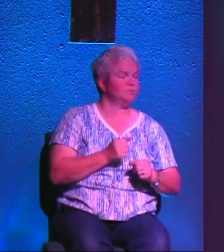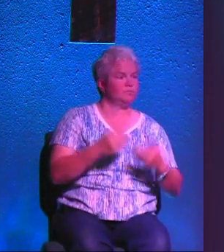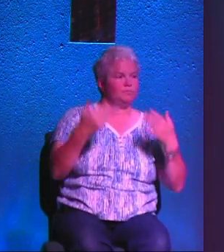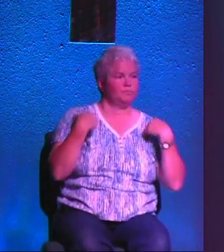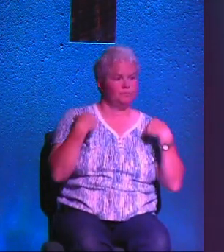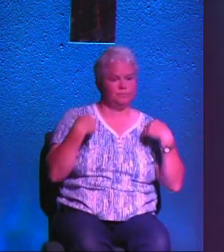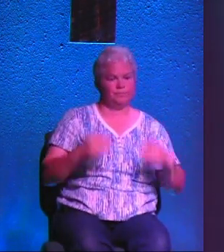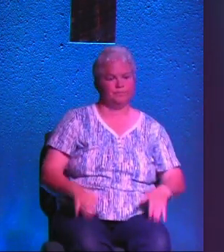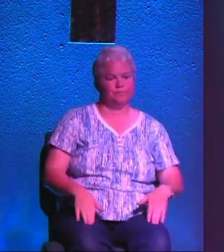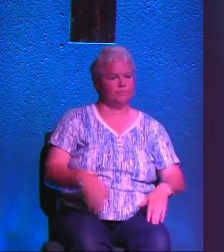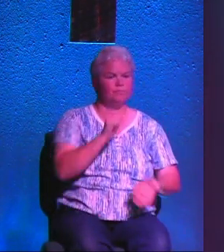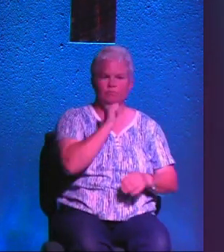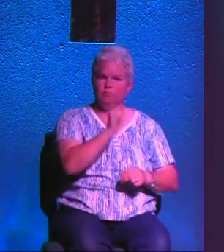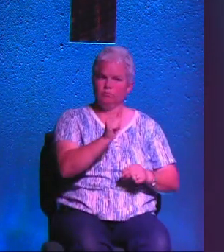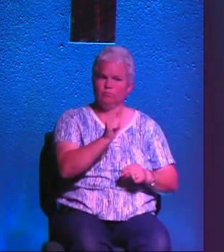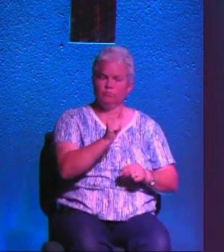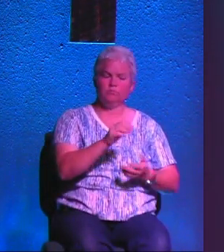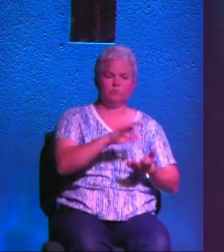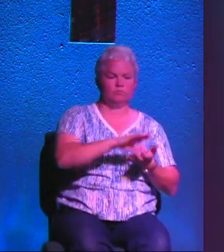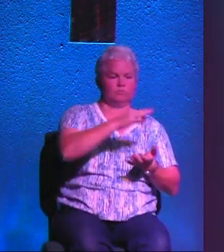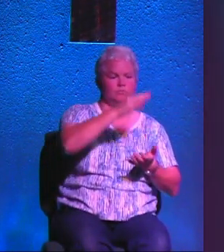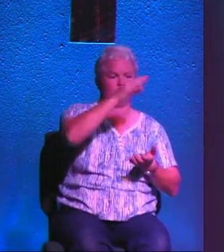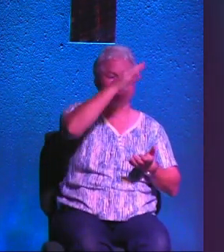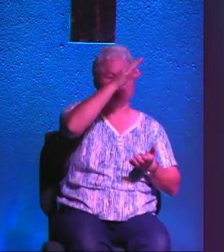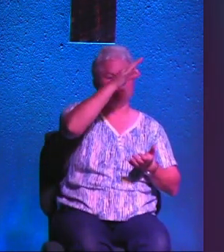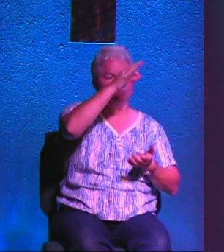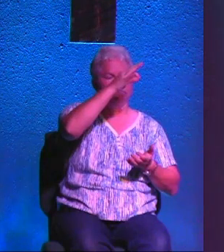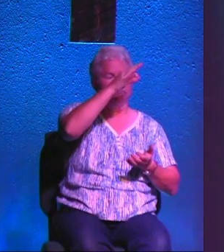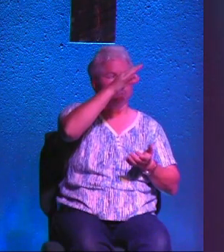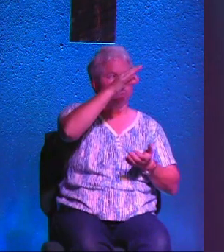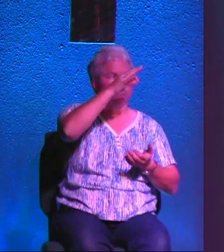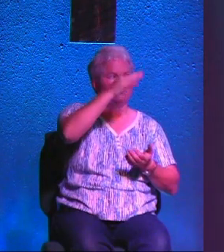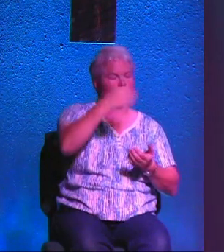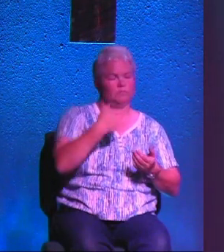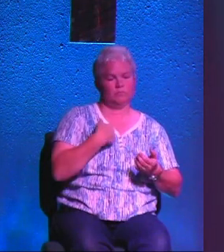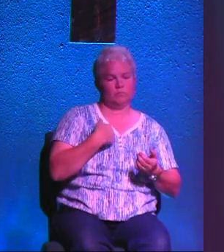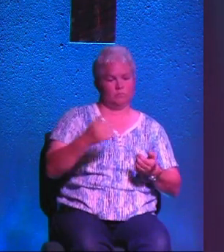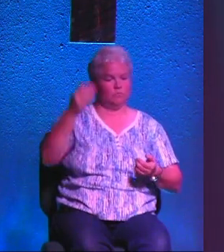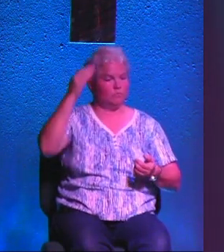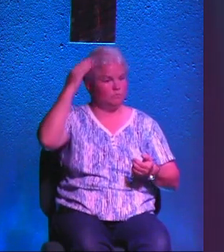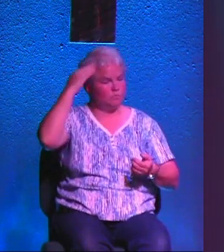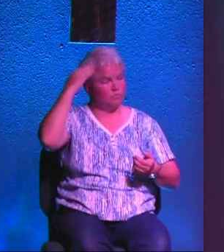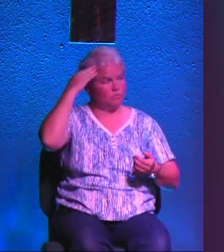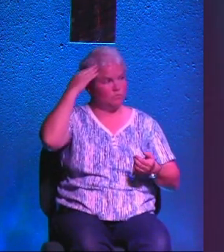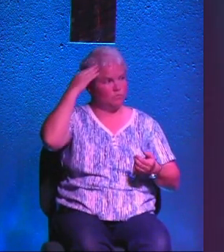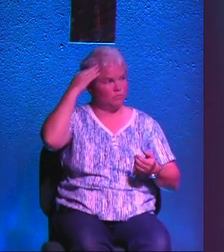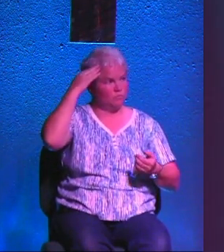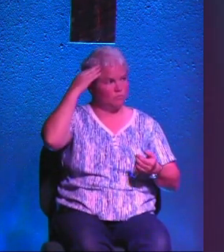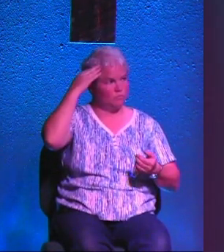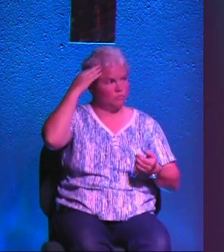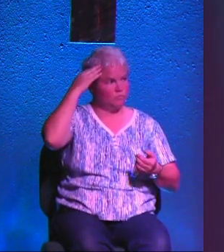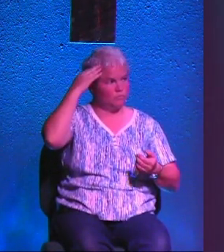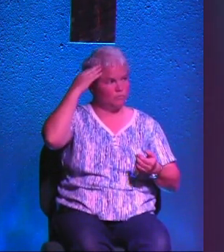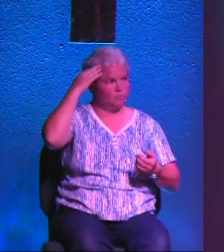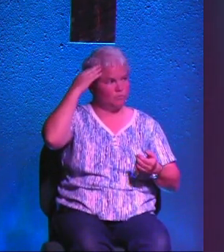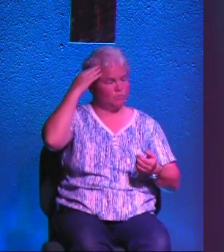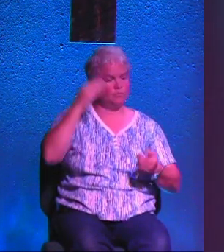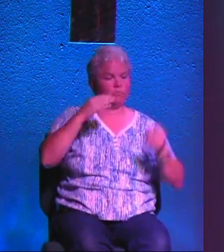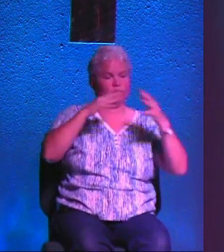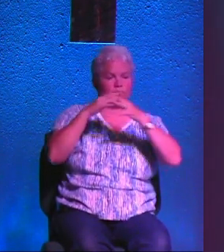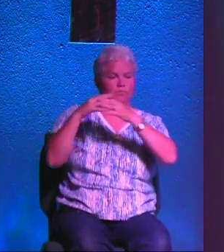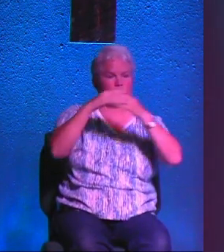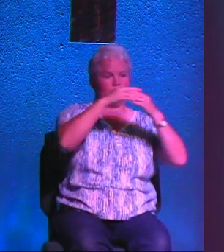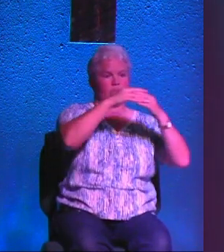a physical one, it's a spiritual one. And my mind itself is the